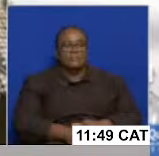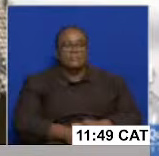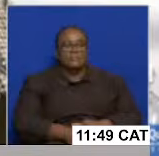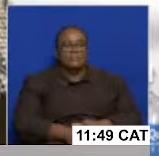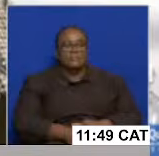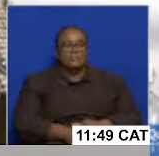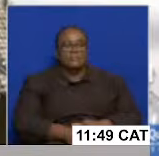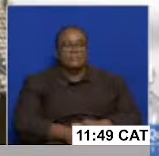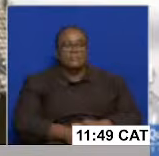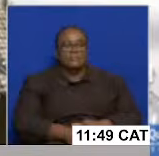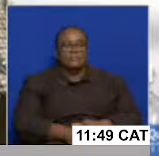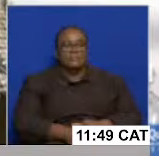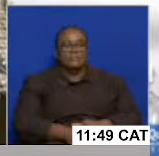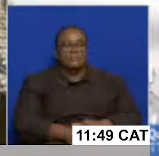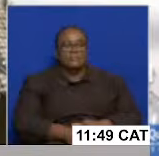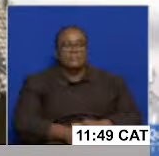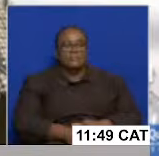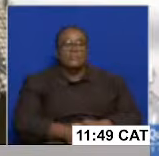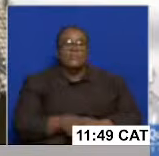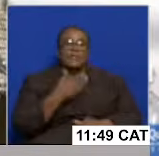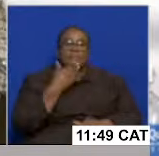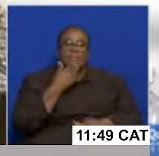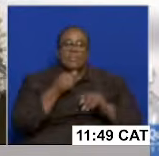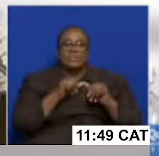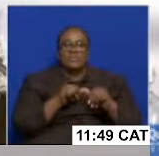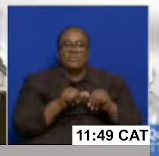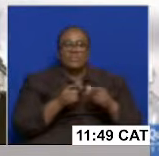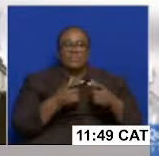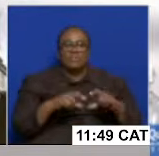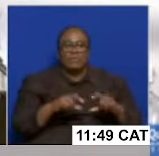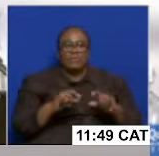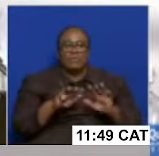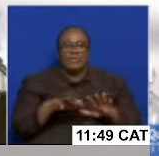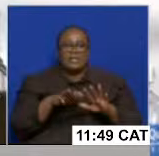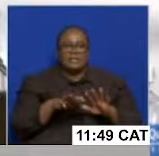Please continue from paragraph 19 on page 6.